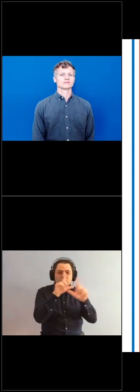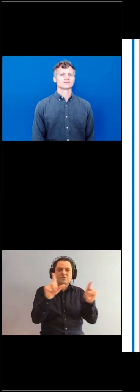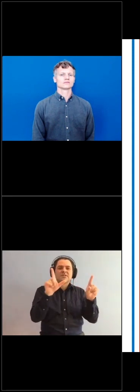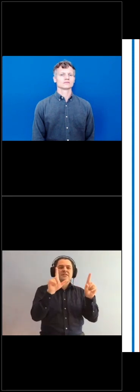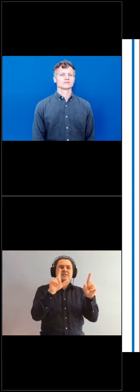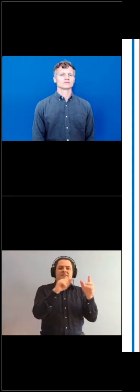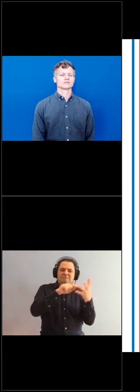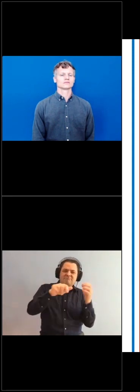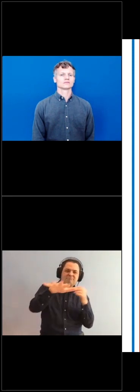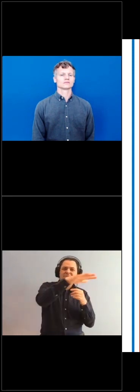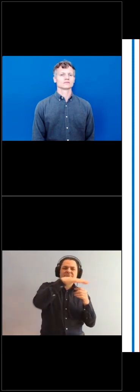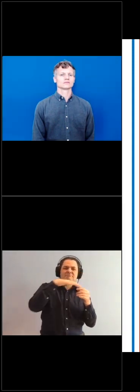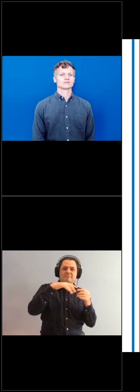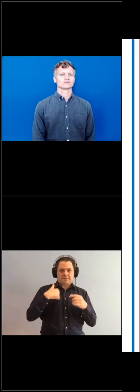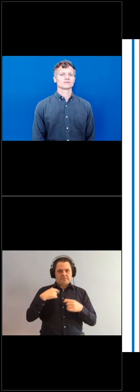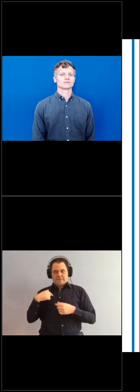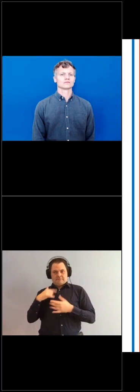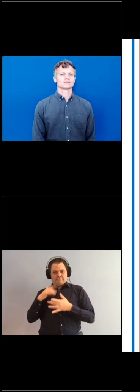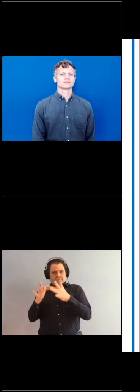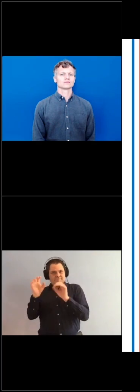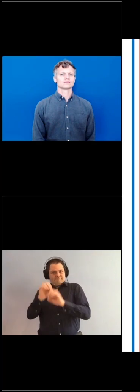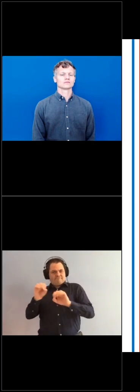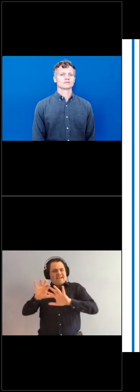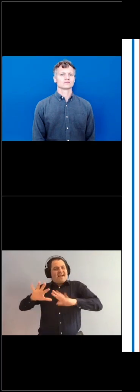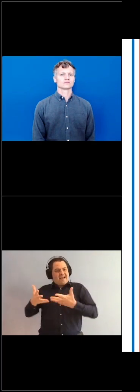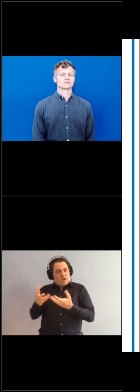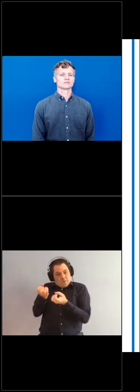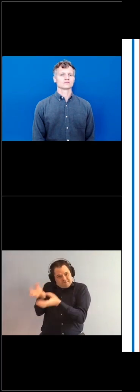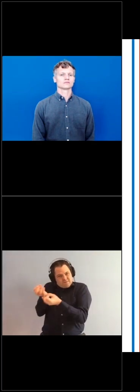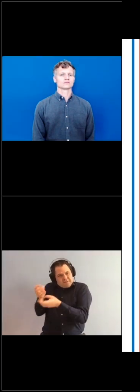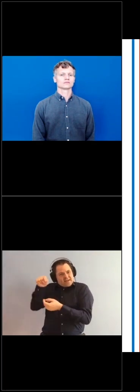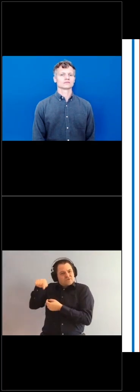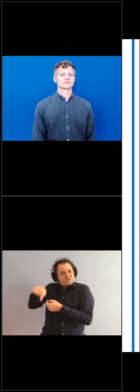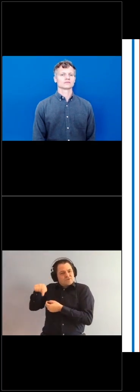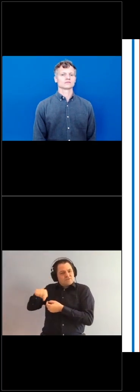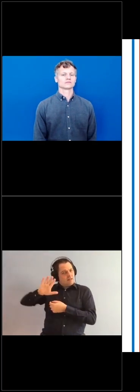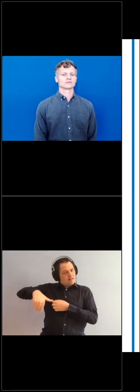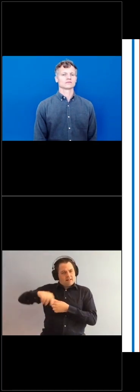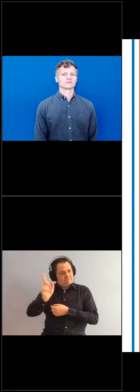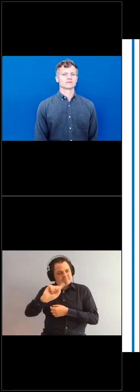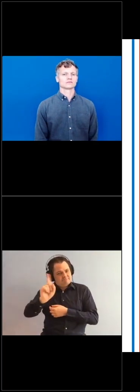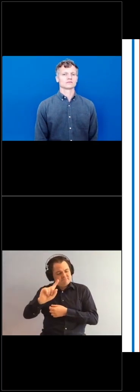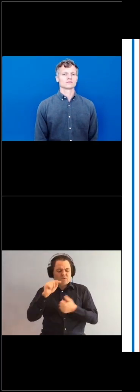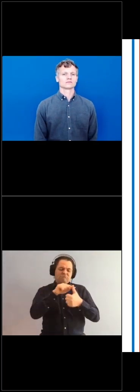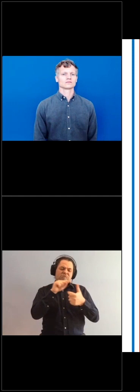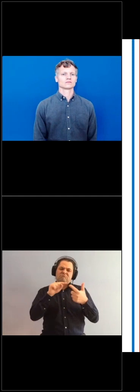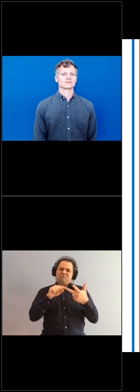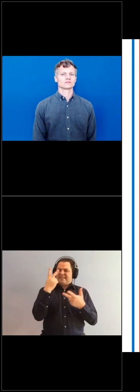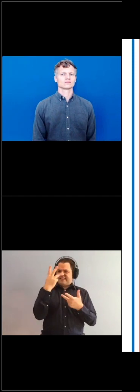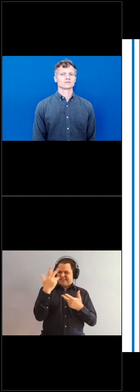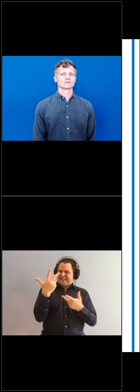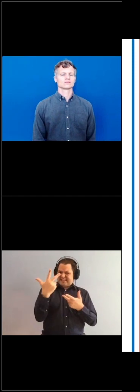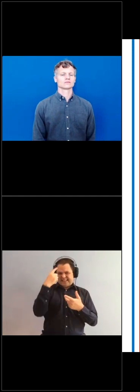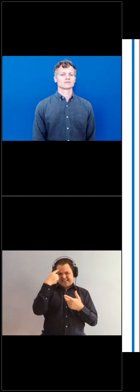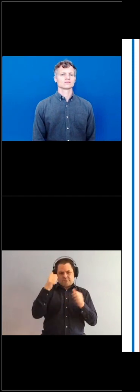without internet connection. So those are the main recommendations. And then lastly,